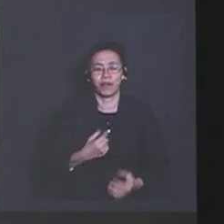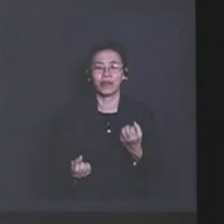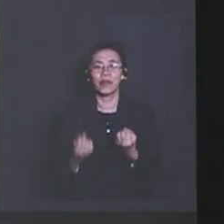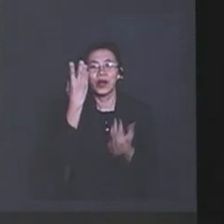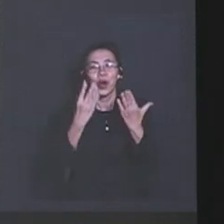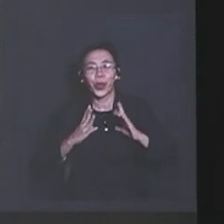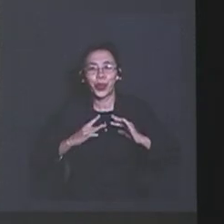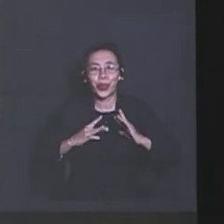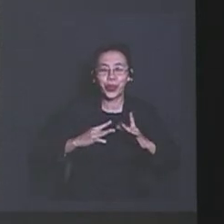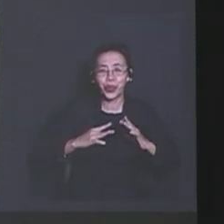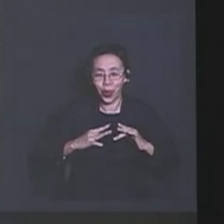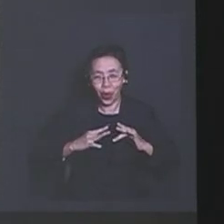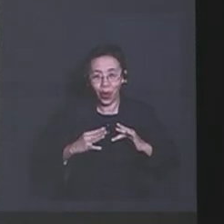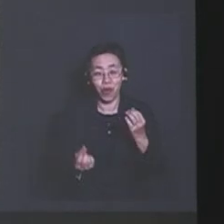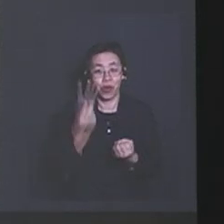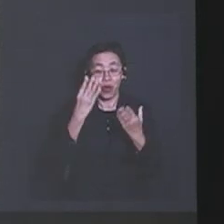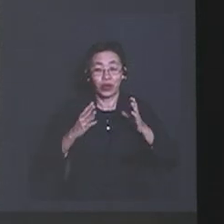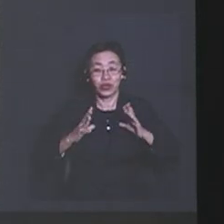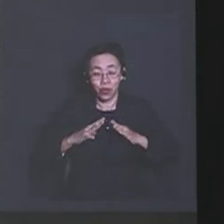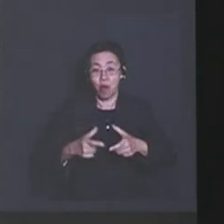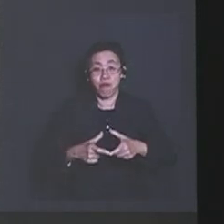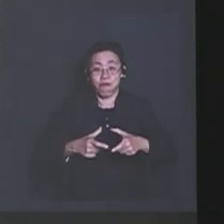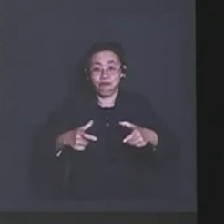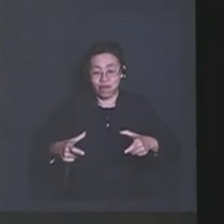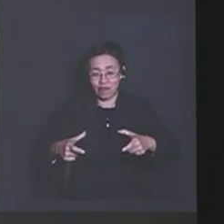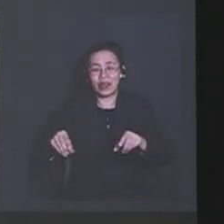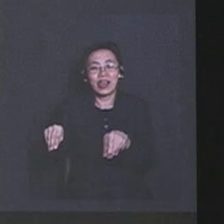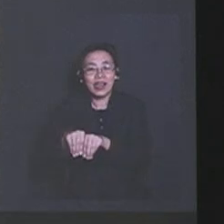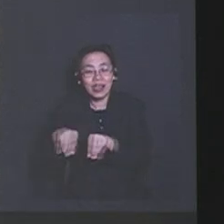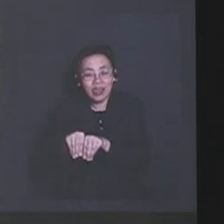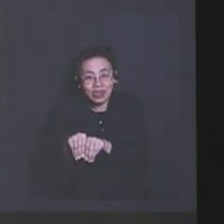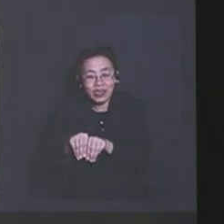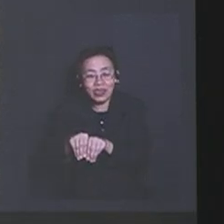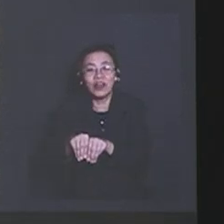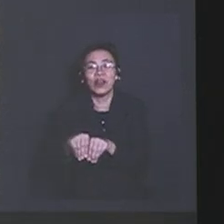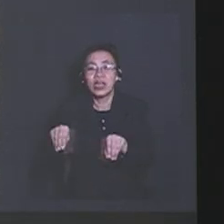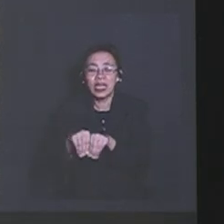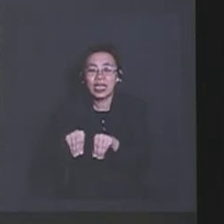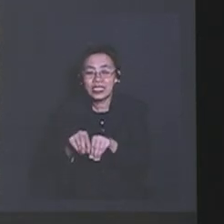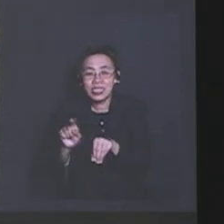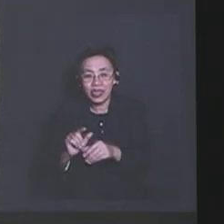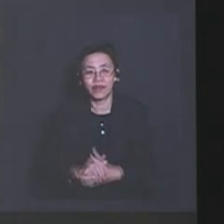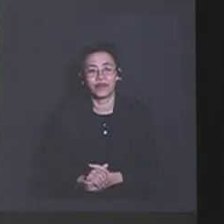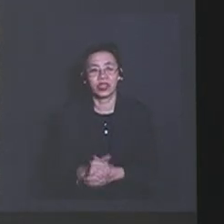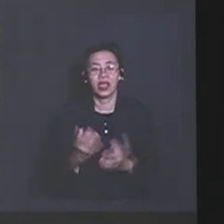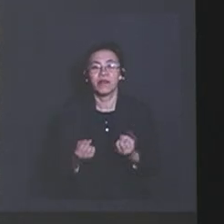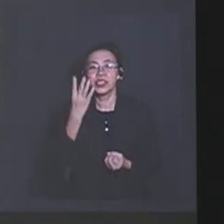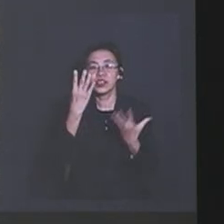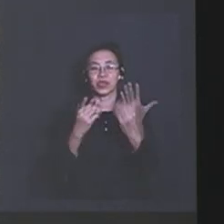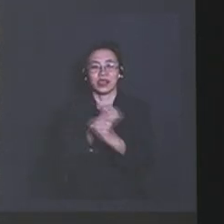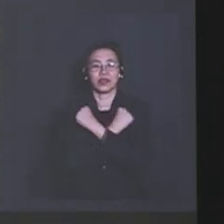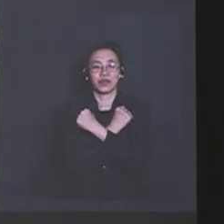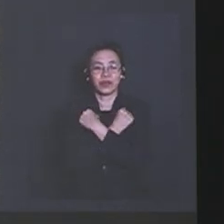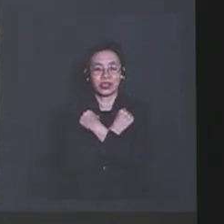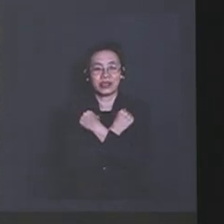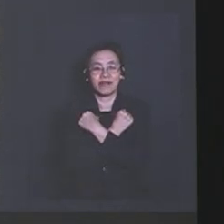near one Bangkok. We have Benchakiti Park, and I believe everyone, if you go there, you love it